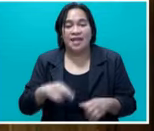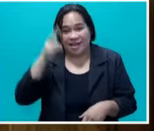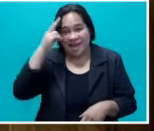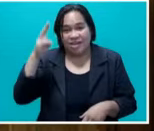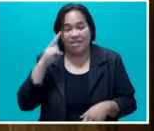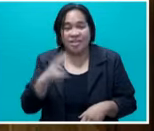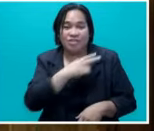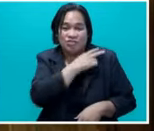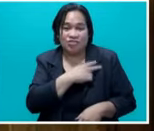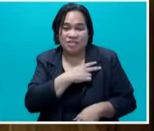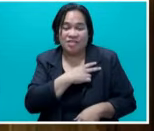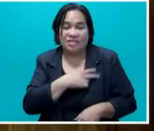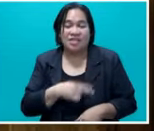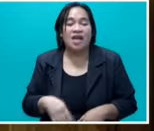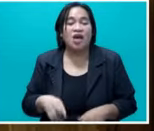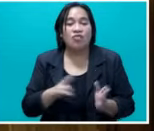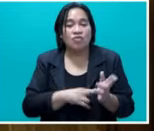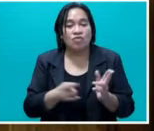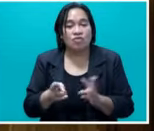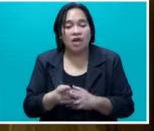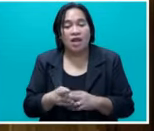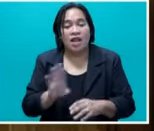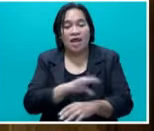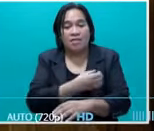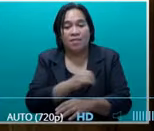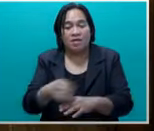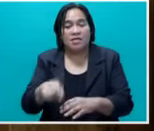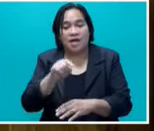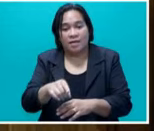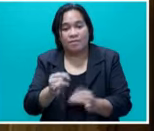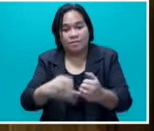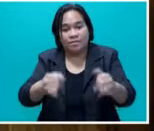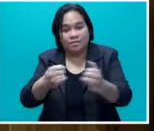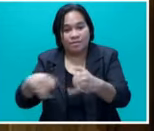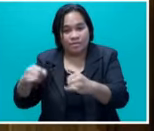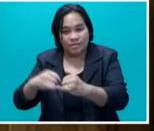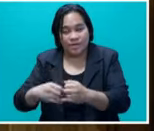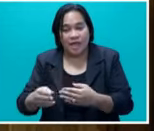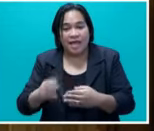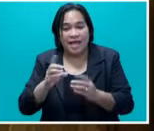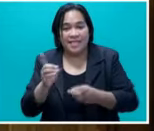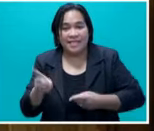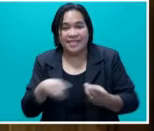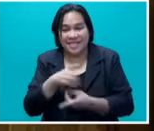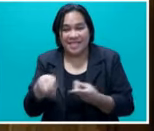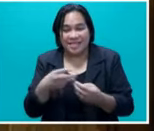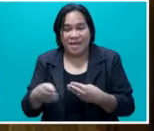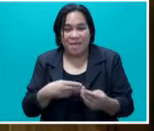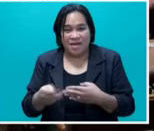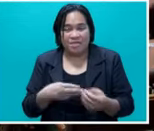Security and Policing, Rural and Maritime Development and Disaster Management, the Honorable Inia Seruiratu, to take the